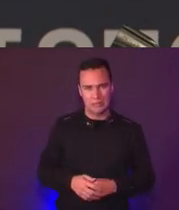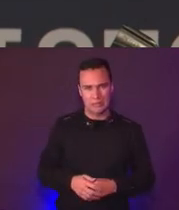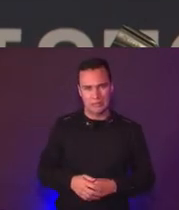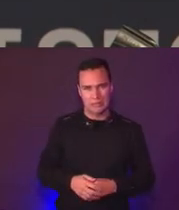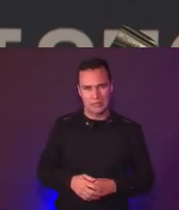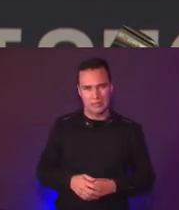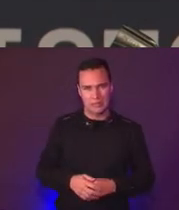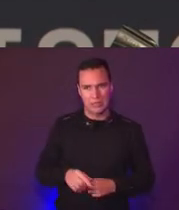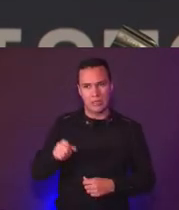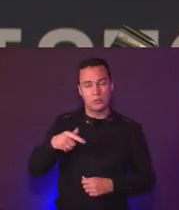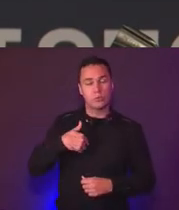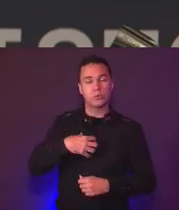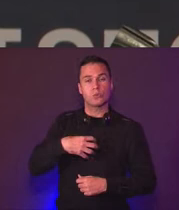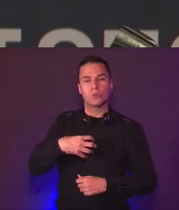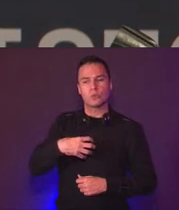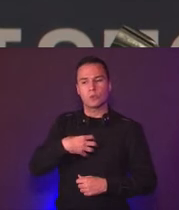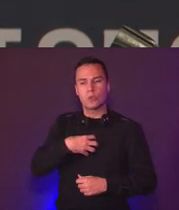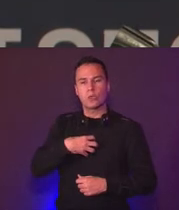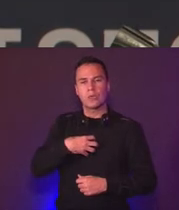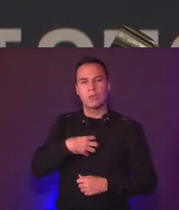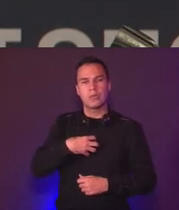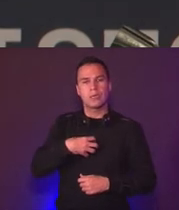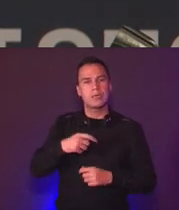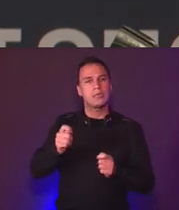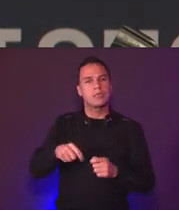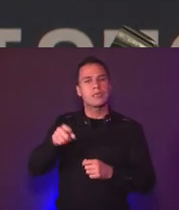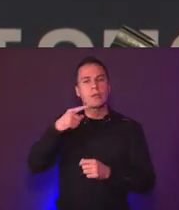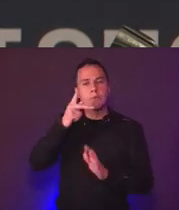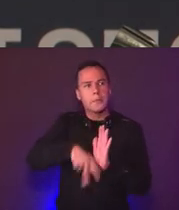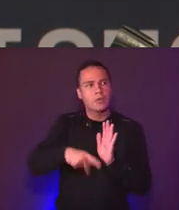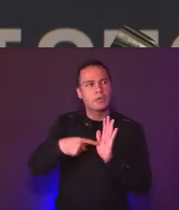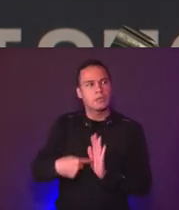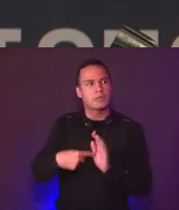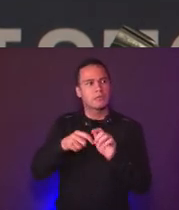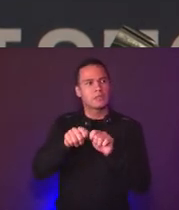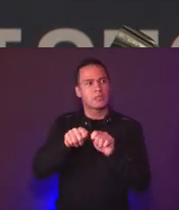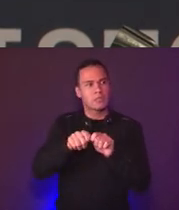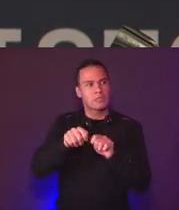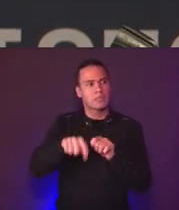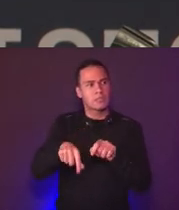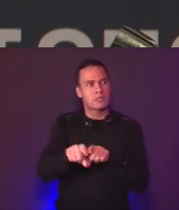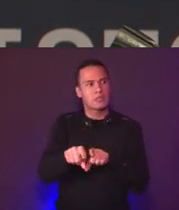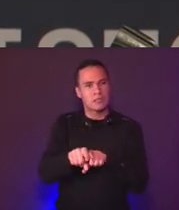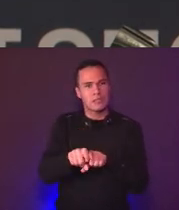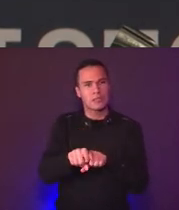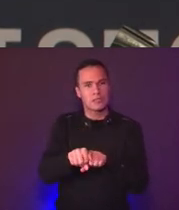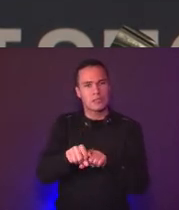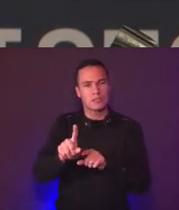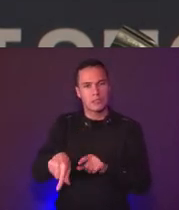polls and statistics into the projects that I was passionate about that had to...